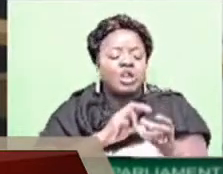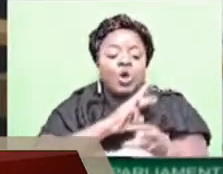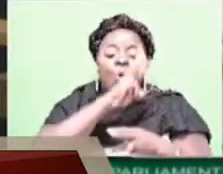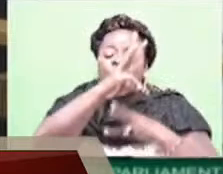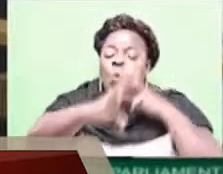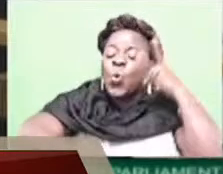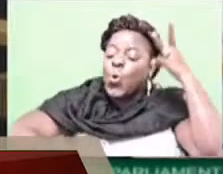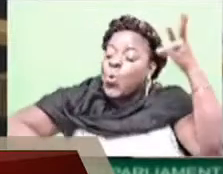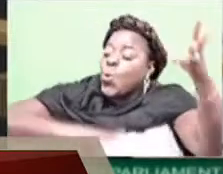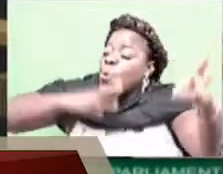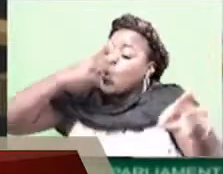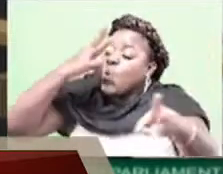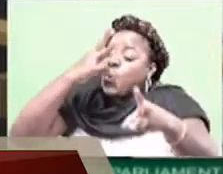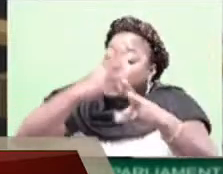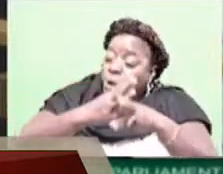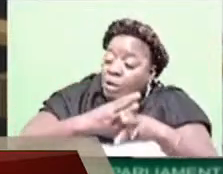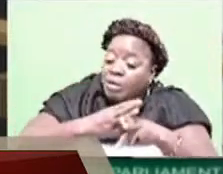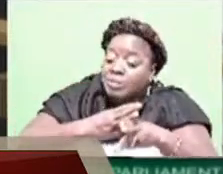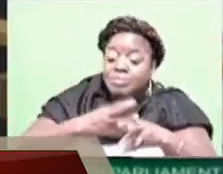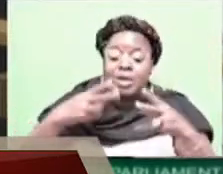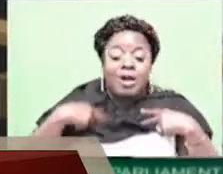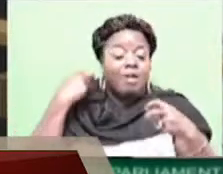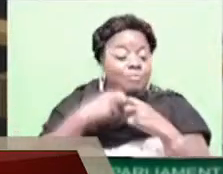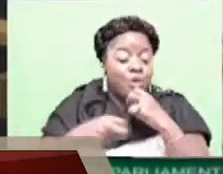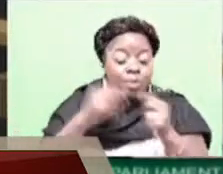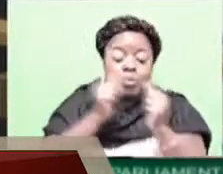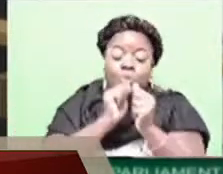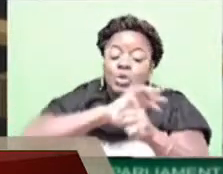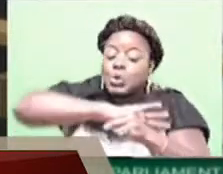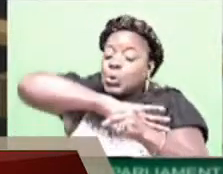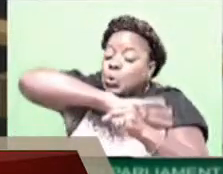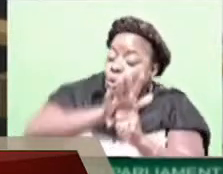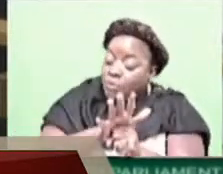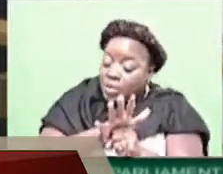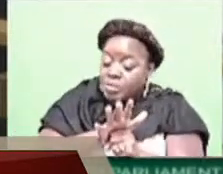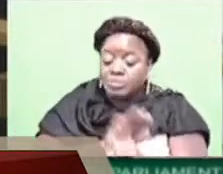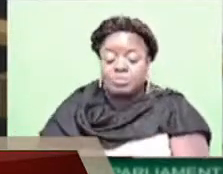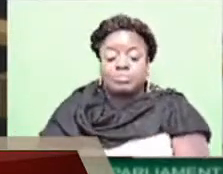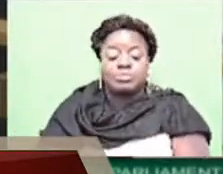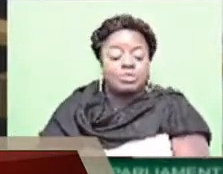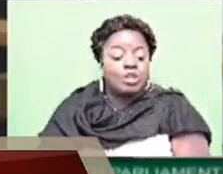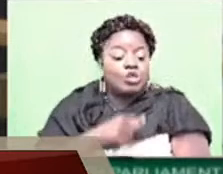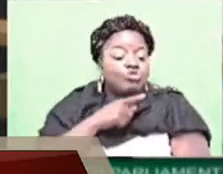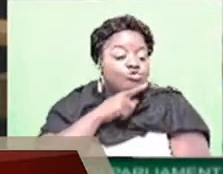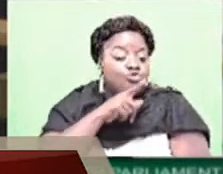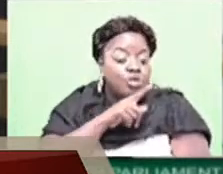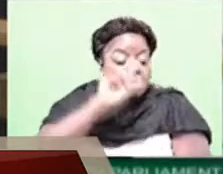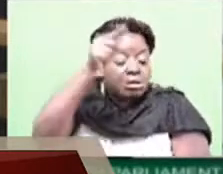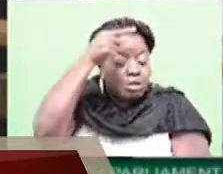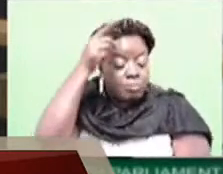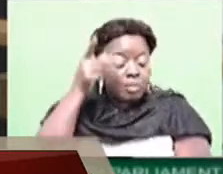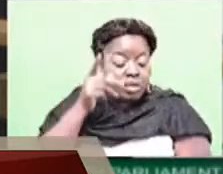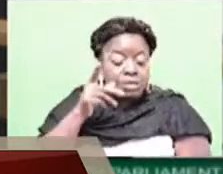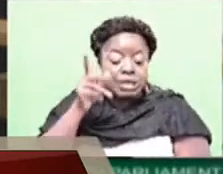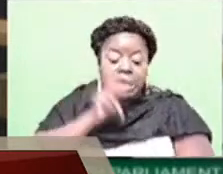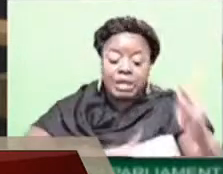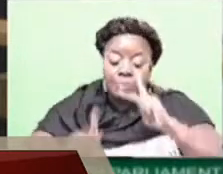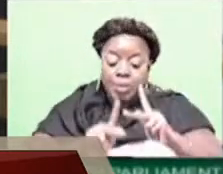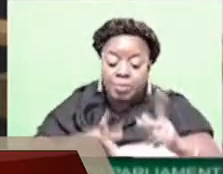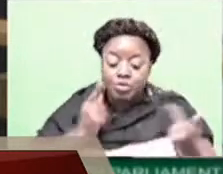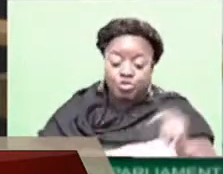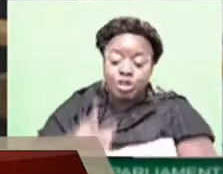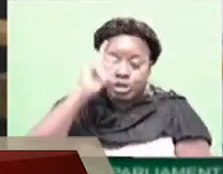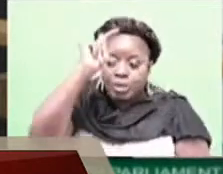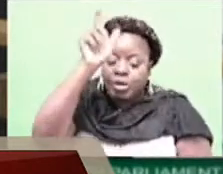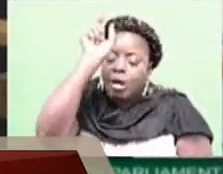pandemic. And it is true that the government and the citizens of this country have to take certain measures